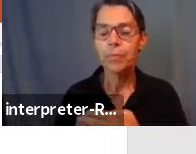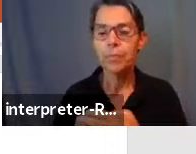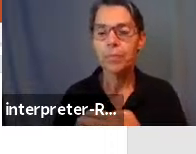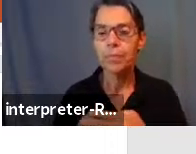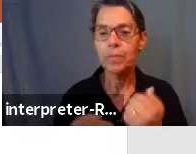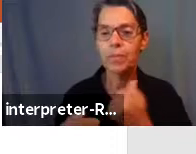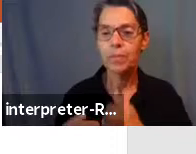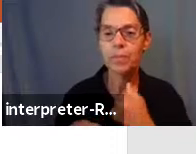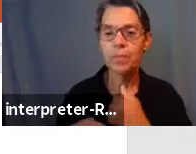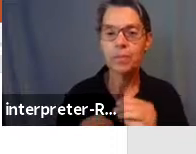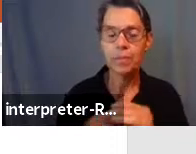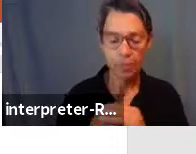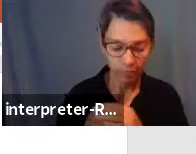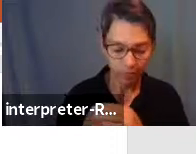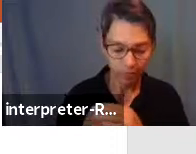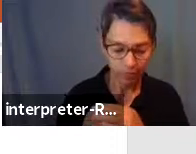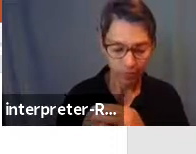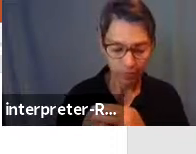Sorry, got my.